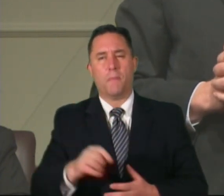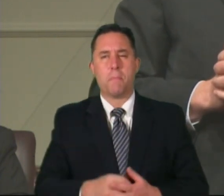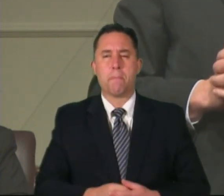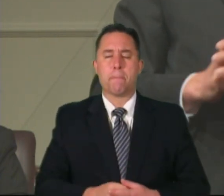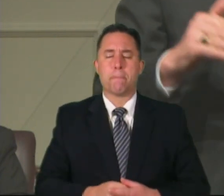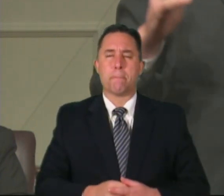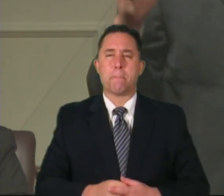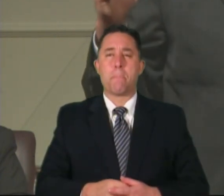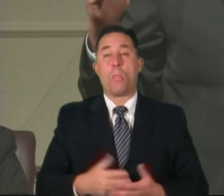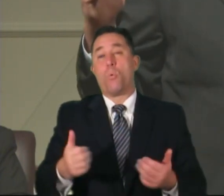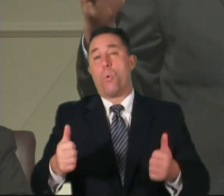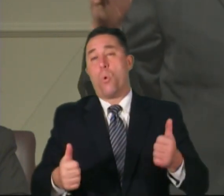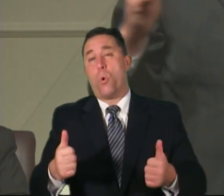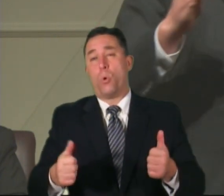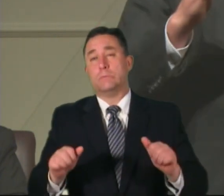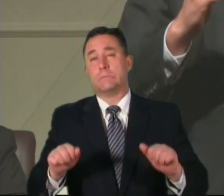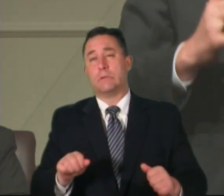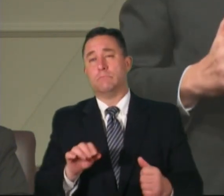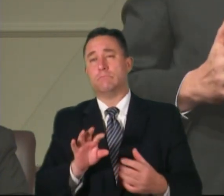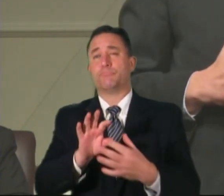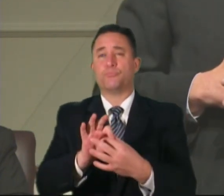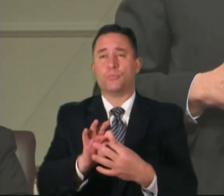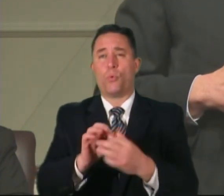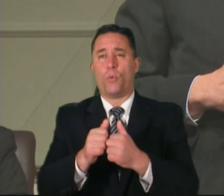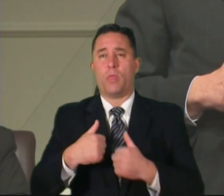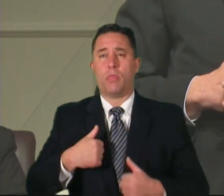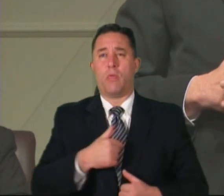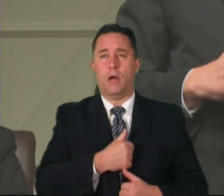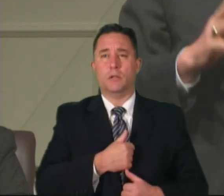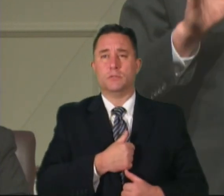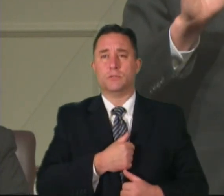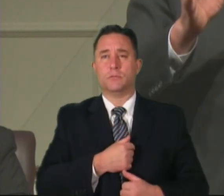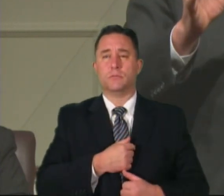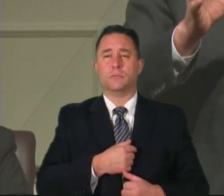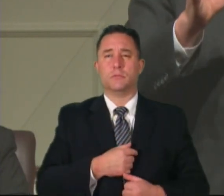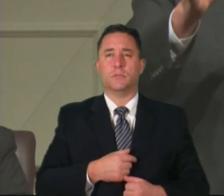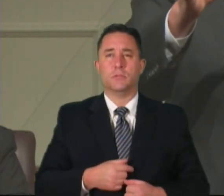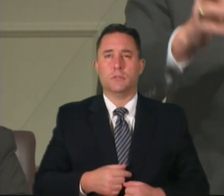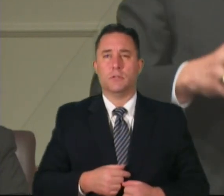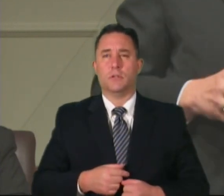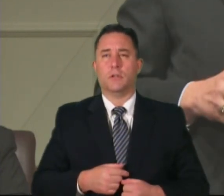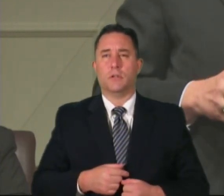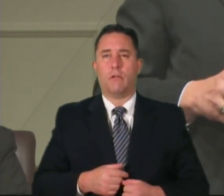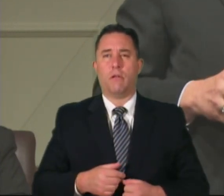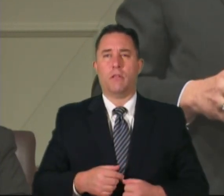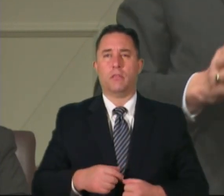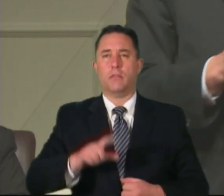219-932-0711. Or you can connect with us and go to the little